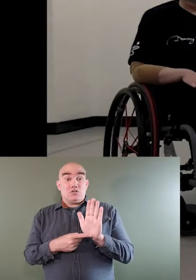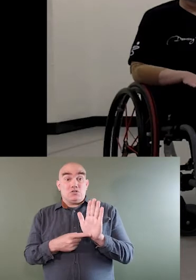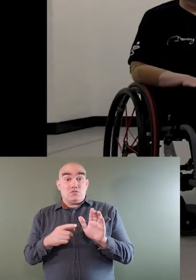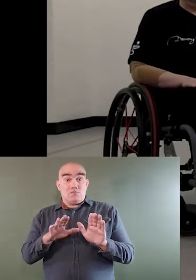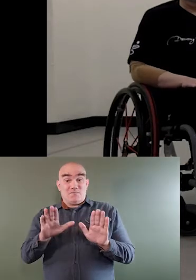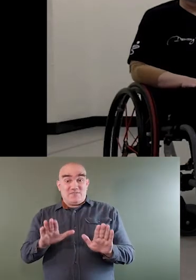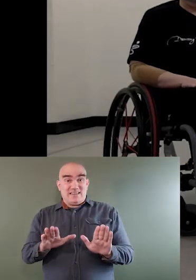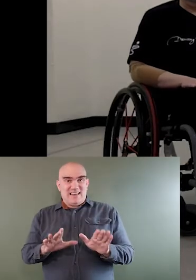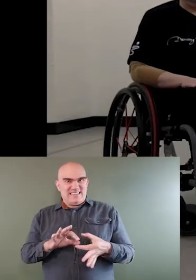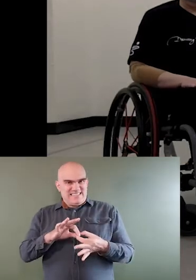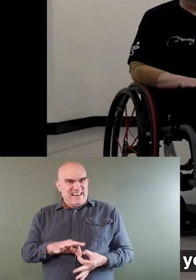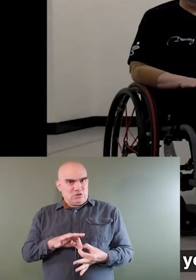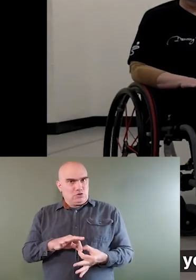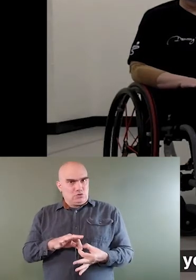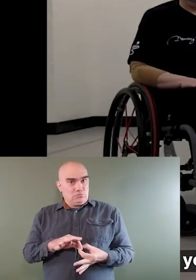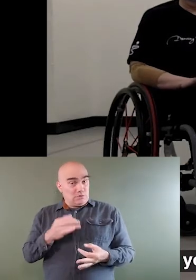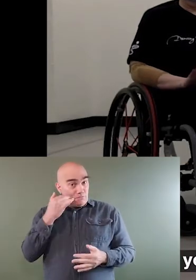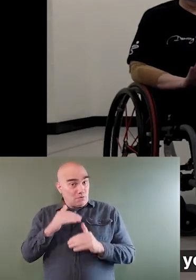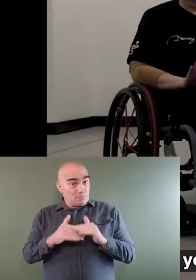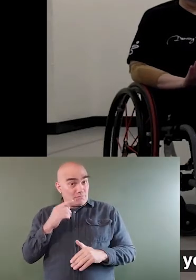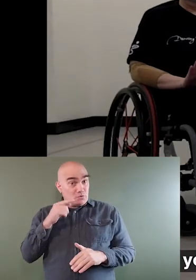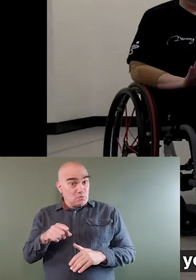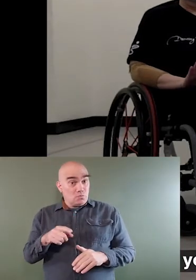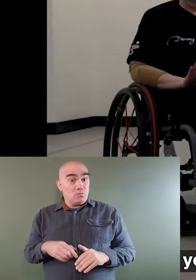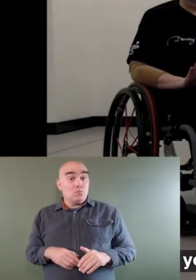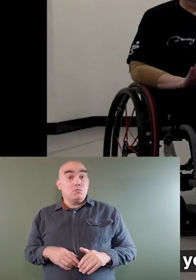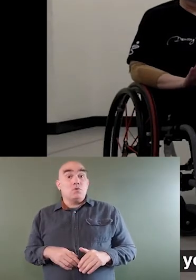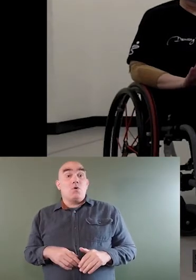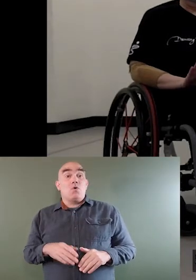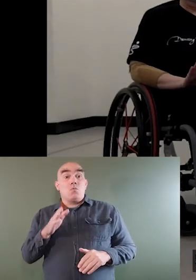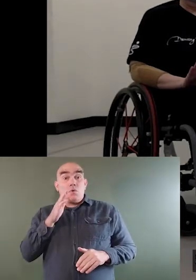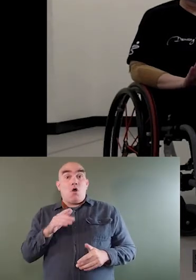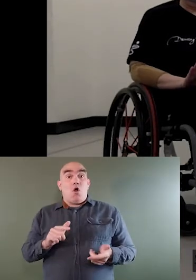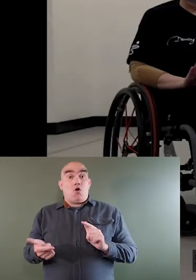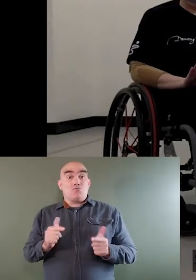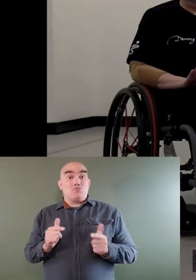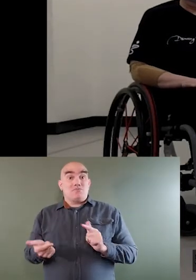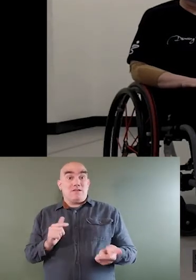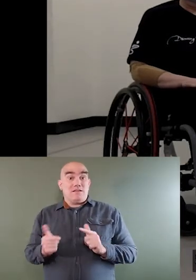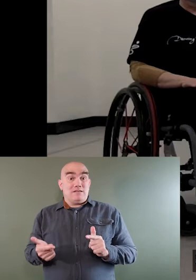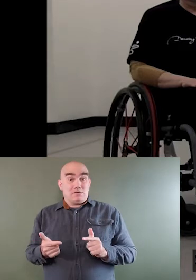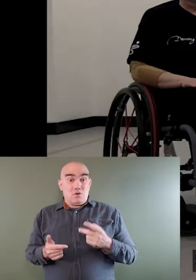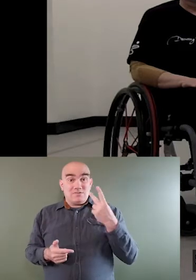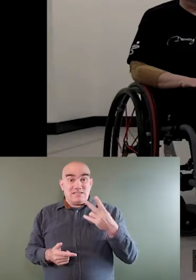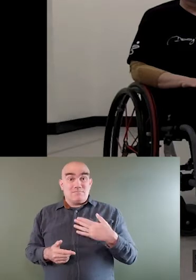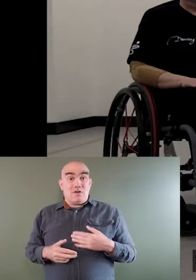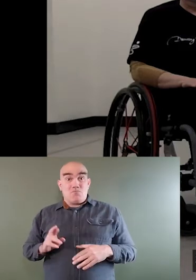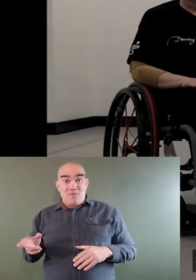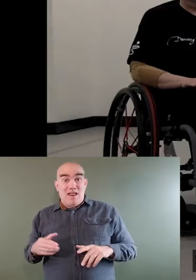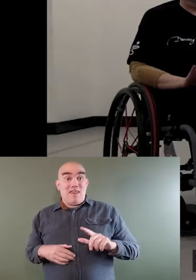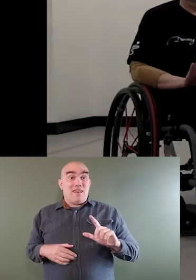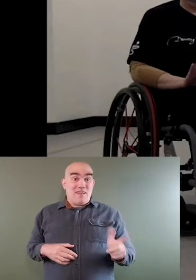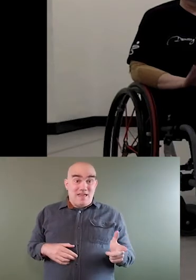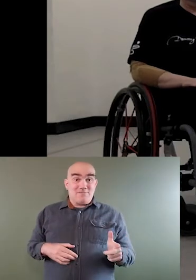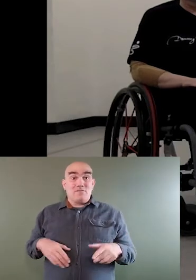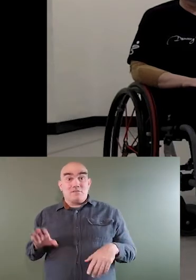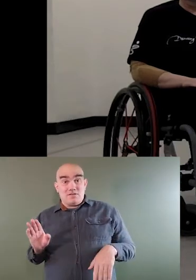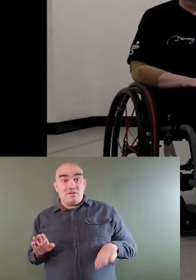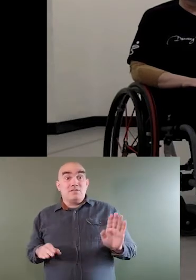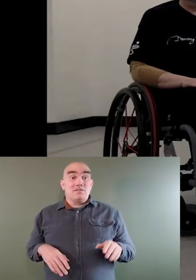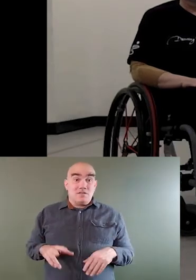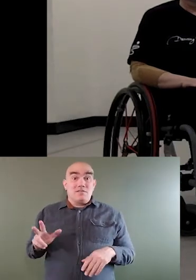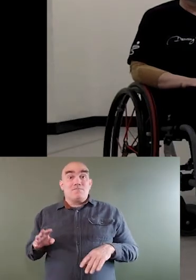that's comfortable for you, you're going to alternate your fronts. So this is my right, this is my left. You continue.